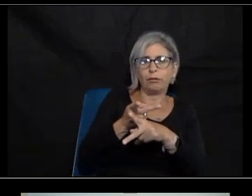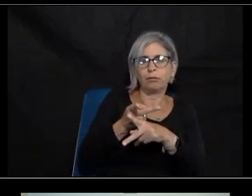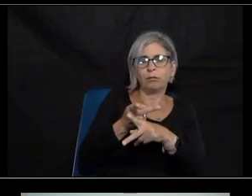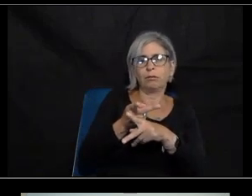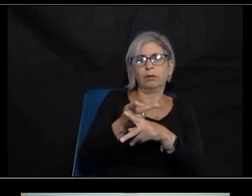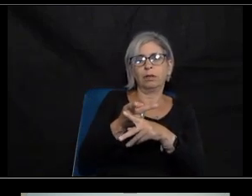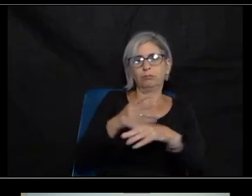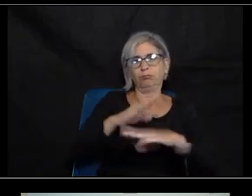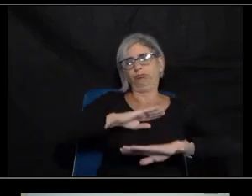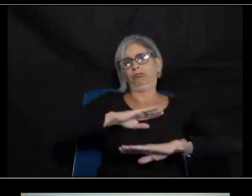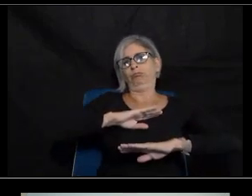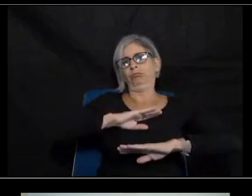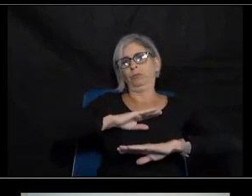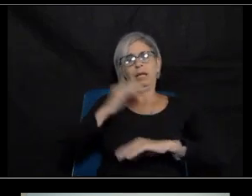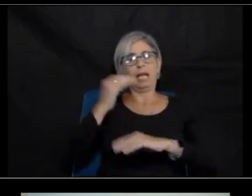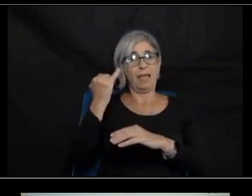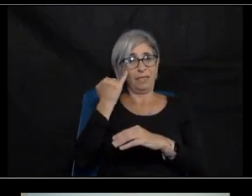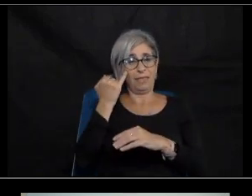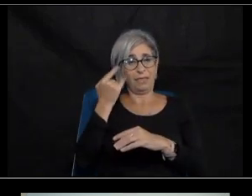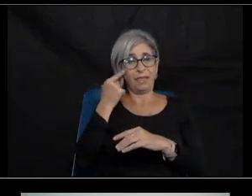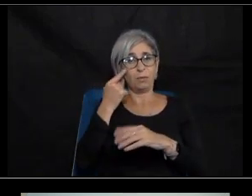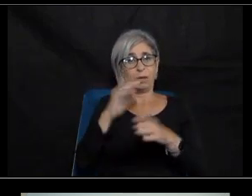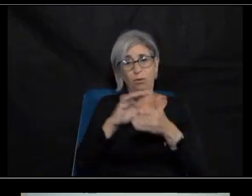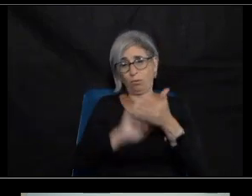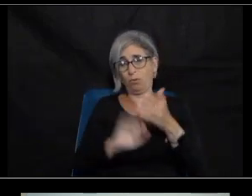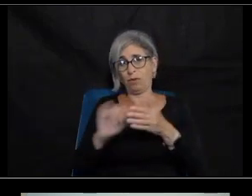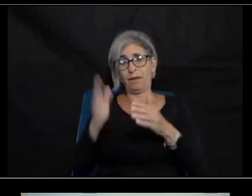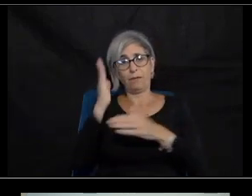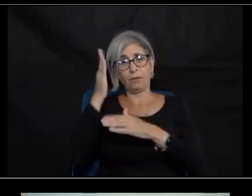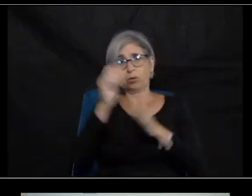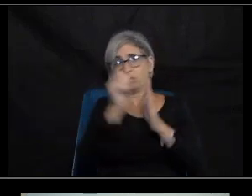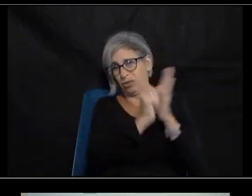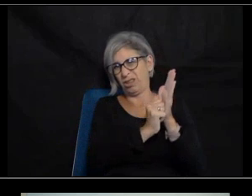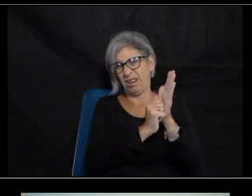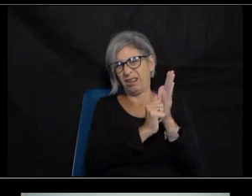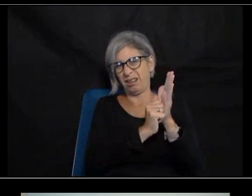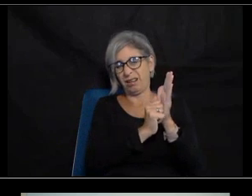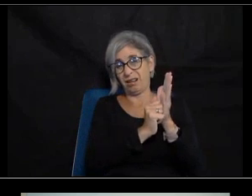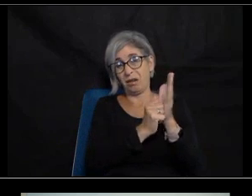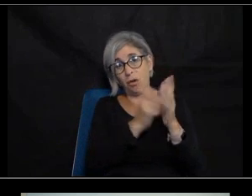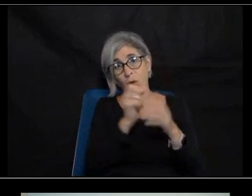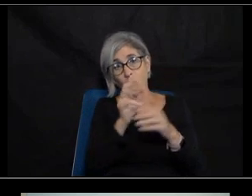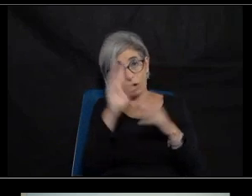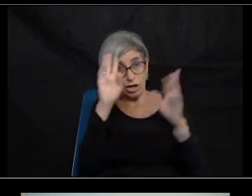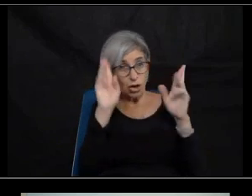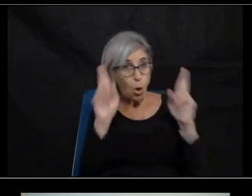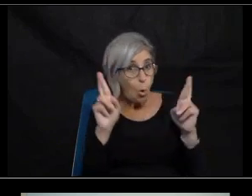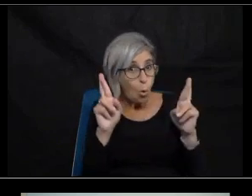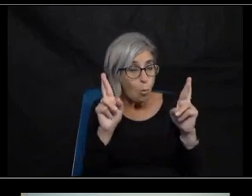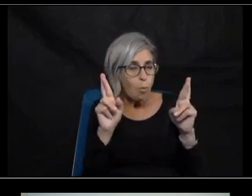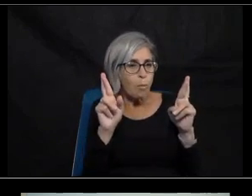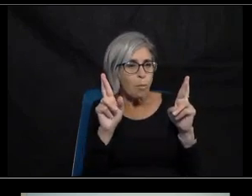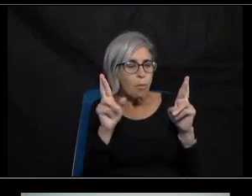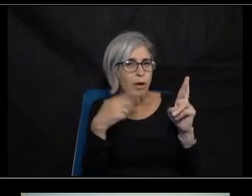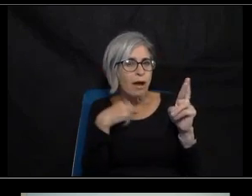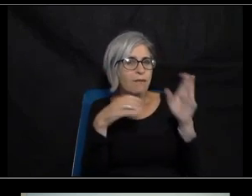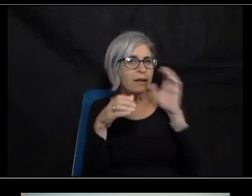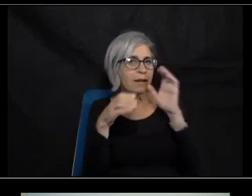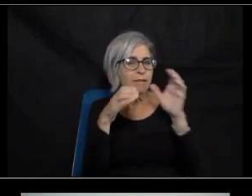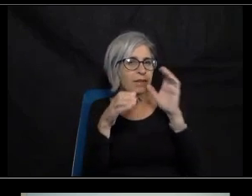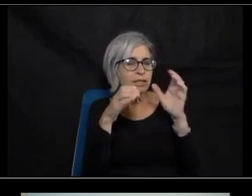think that's something that we can remove from the future agenda, unless and hope that we have a conversation